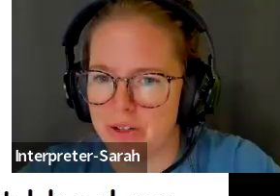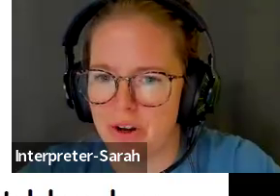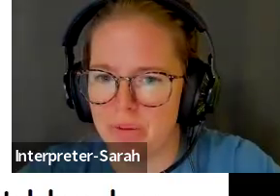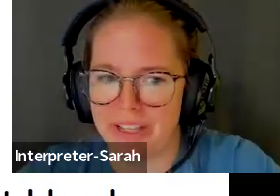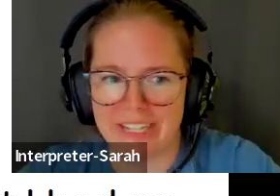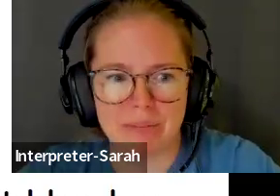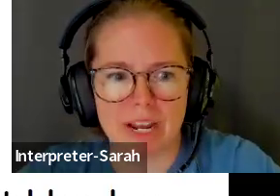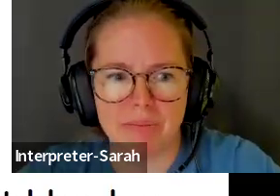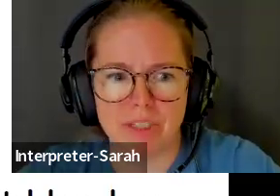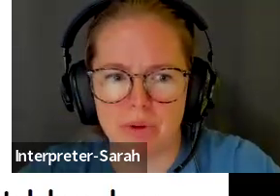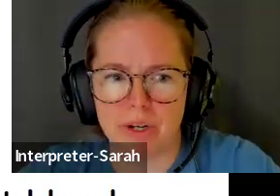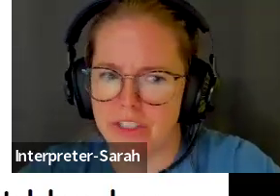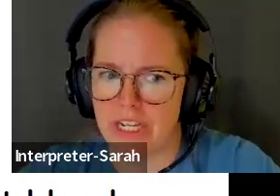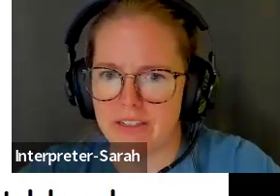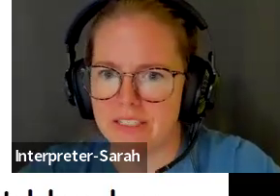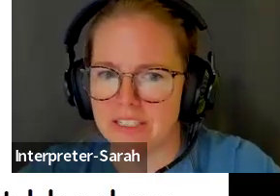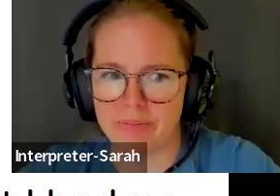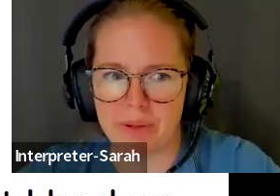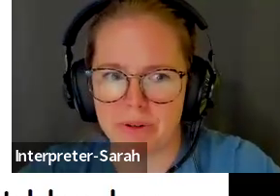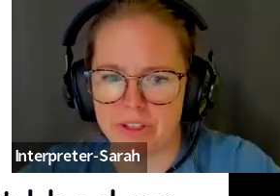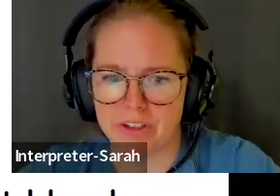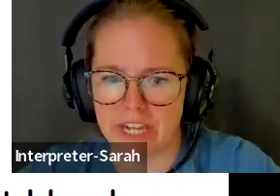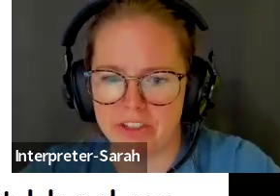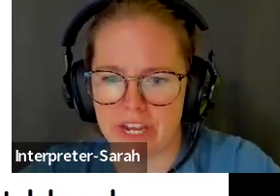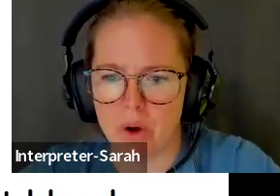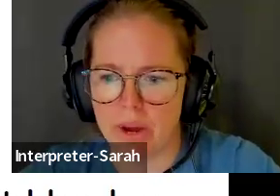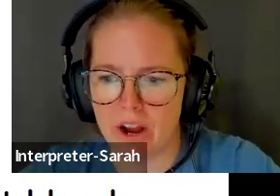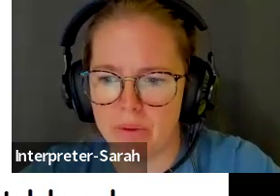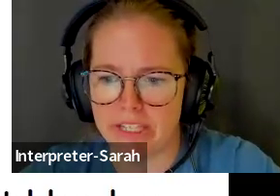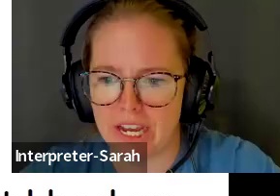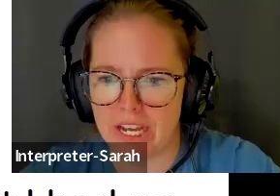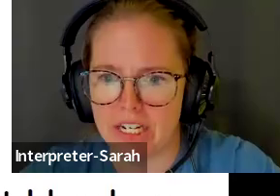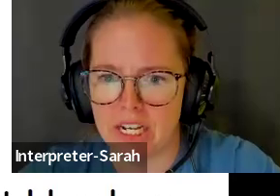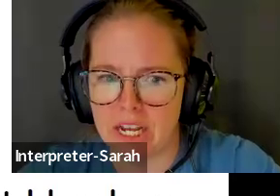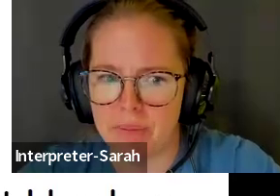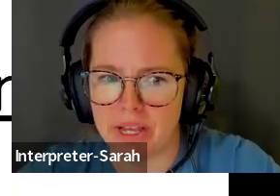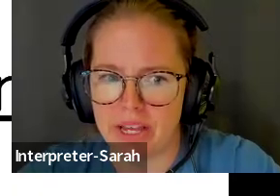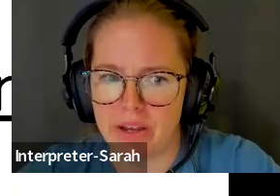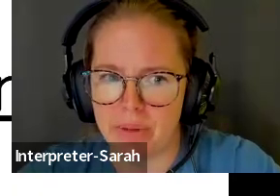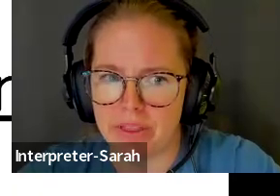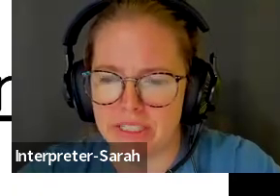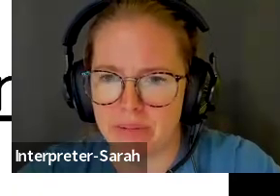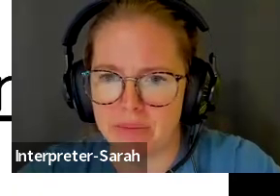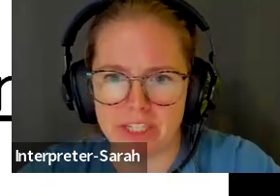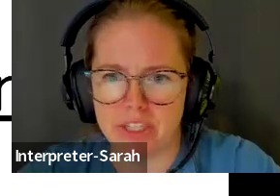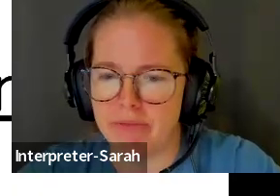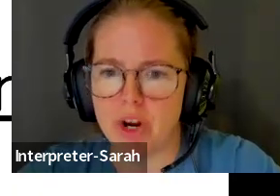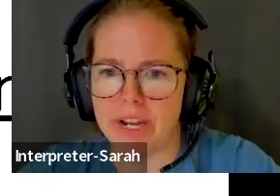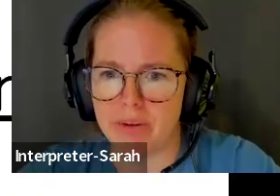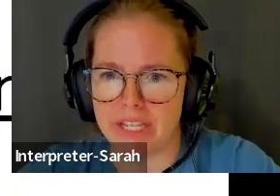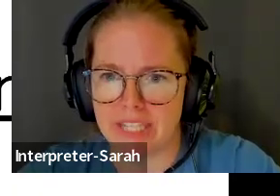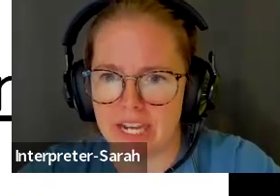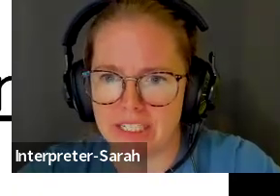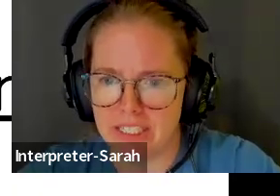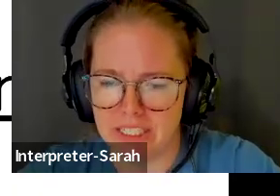And also notably, like sometimes you understand deaf people and their signs. You're like, oh, I caught what they said, but then sometimes I have